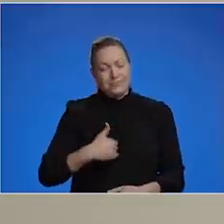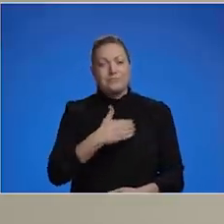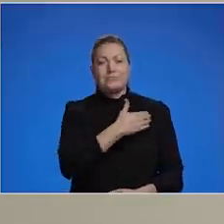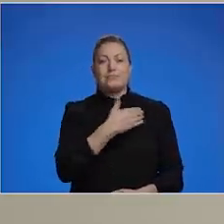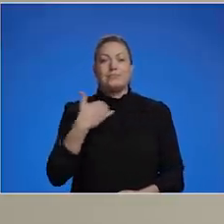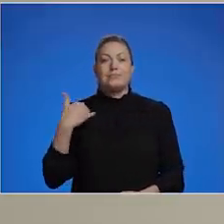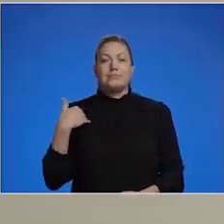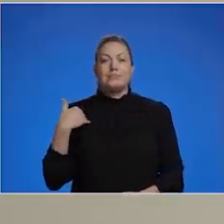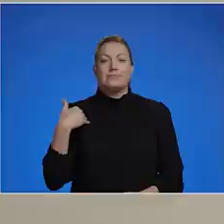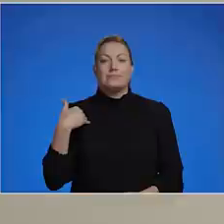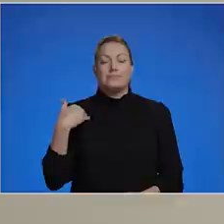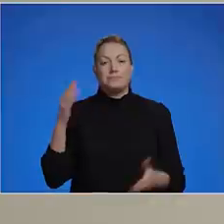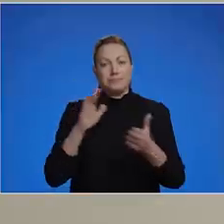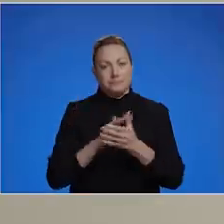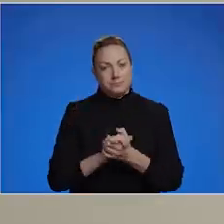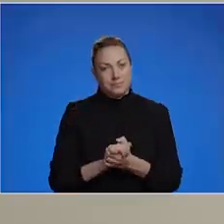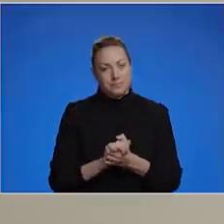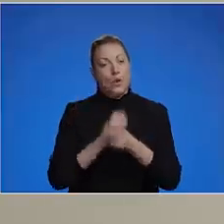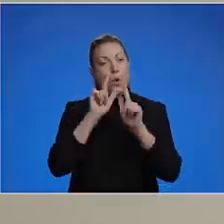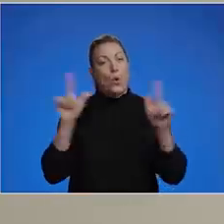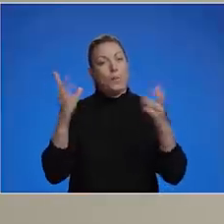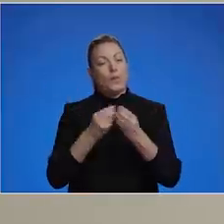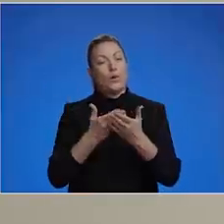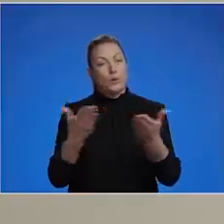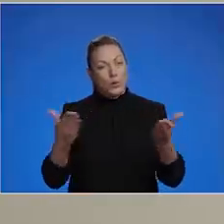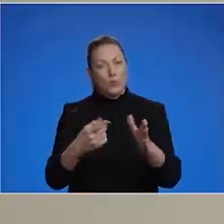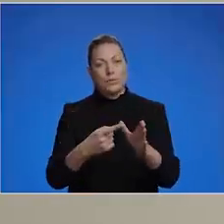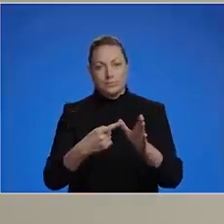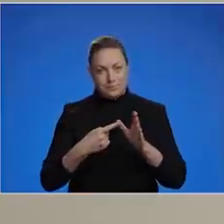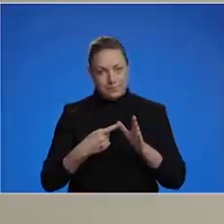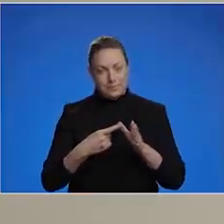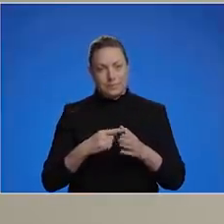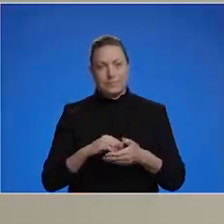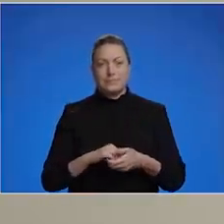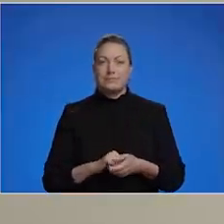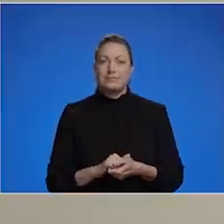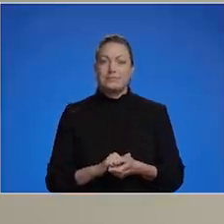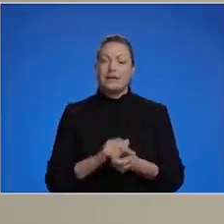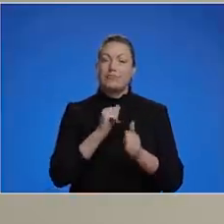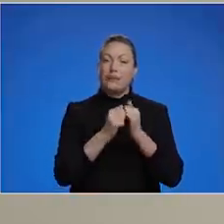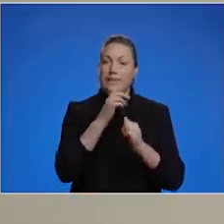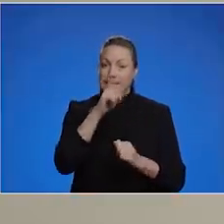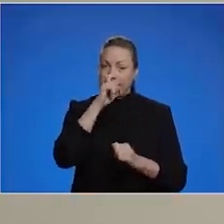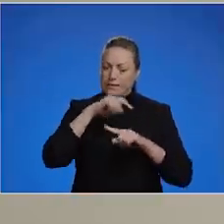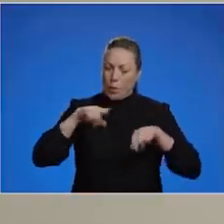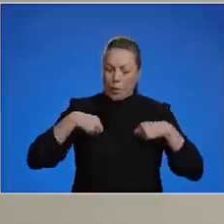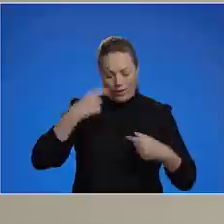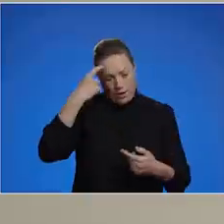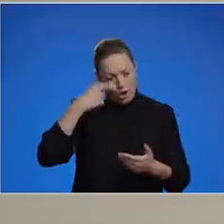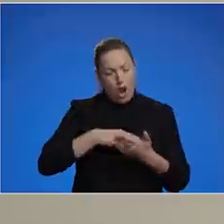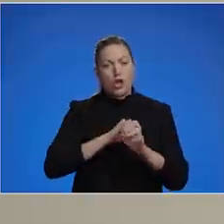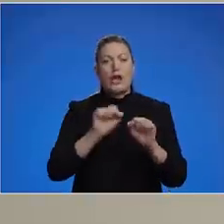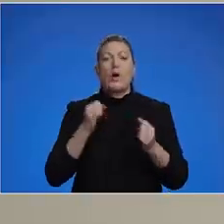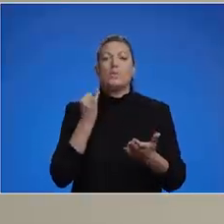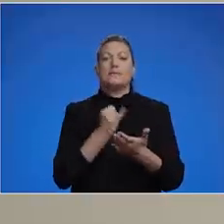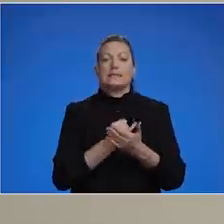Father and of the Son and of the Holy Spirit. Amen. The Lord be with you. And with your spirit. Brothers and sisters, let us acknowledge